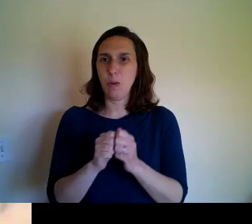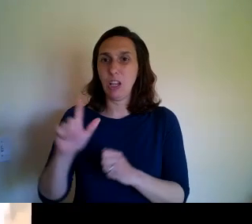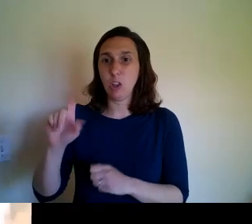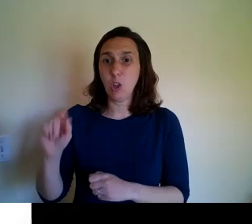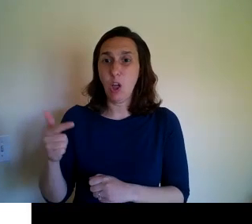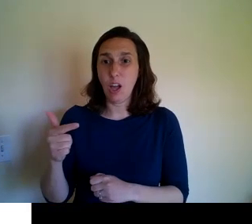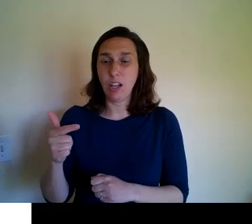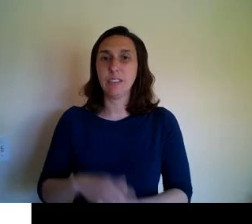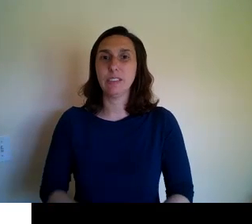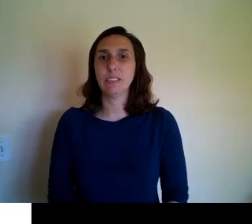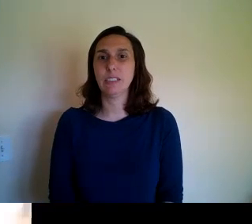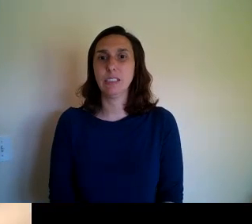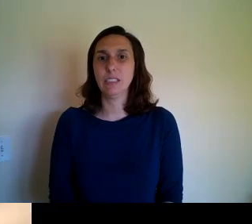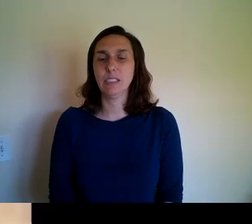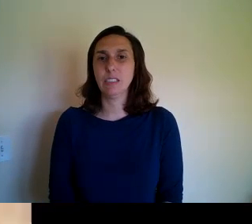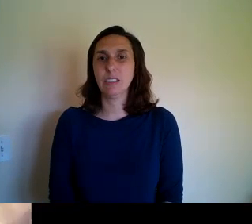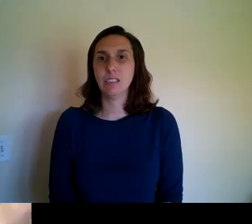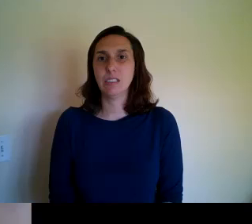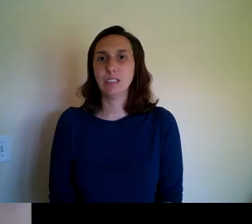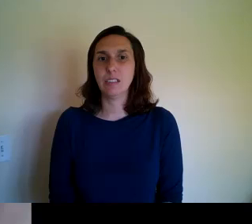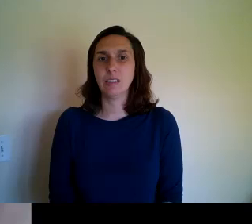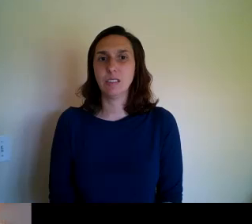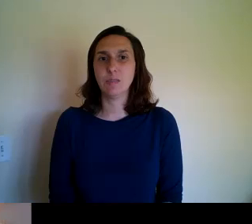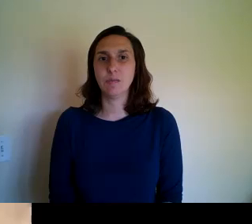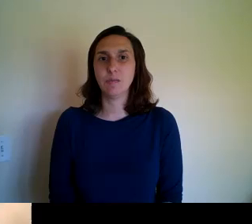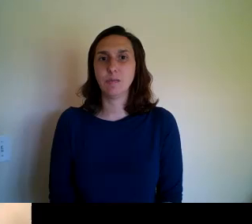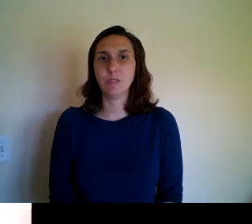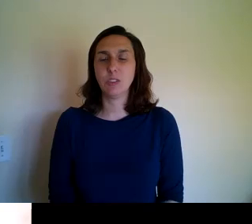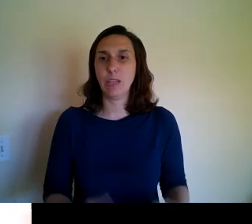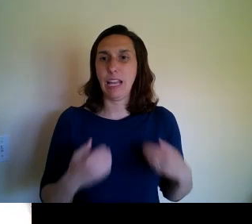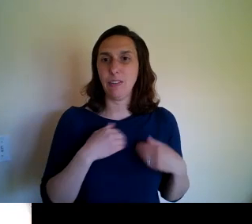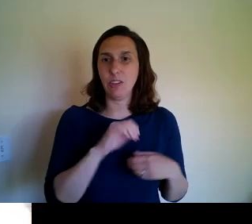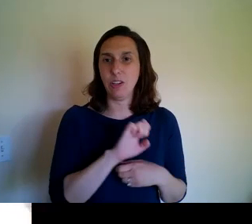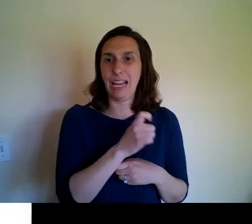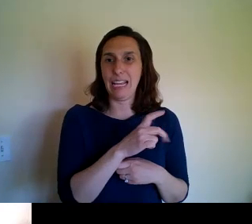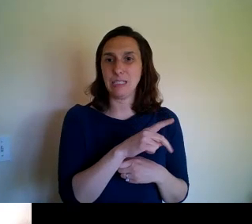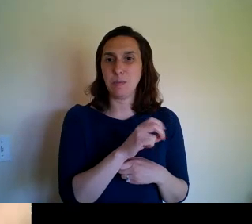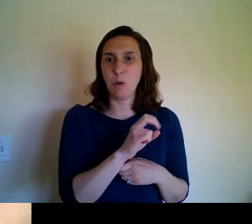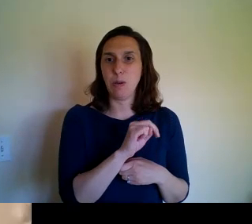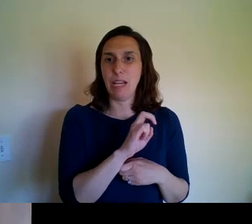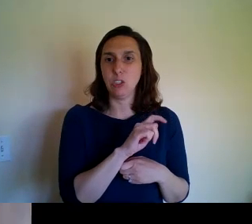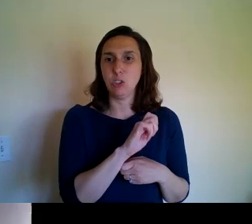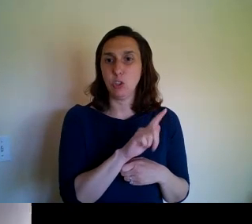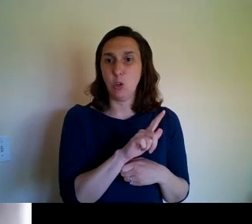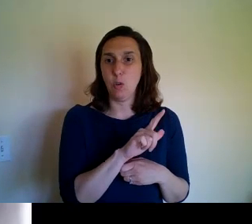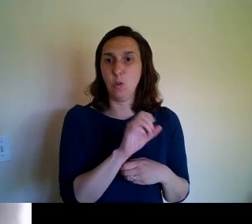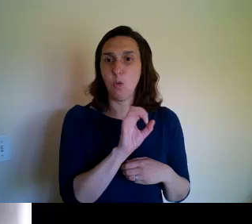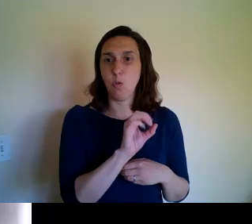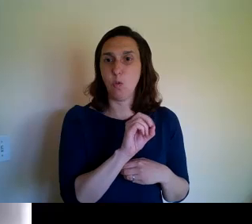I add these new rules in, I think of them in their exponential form, in their log form. And so if we have an